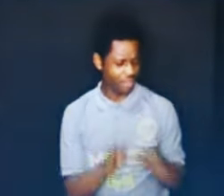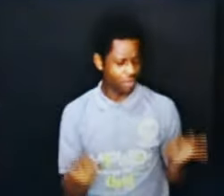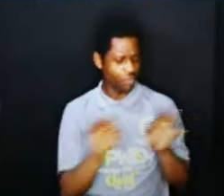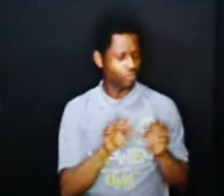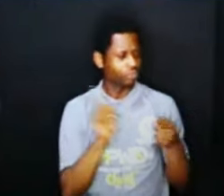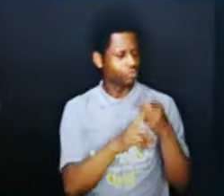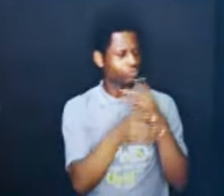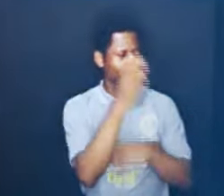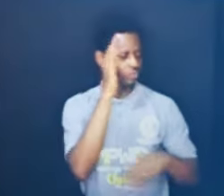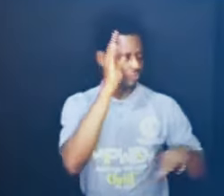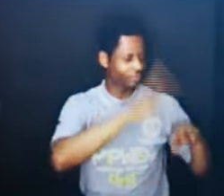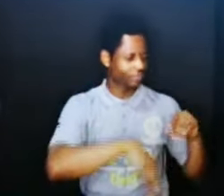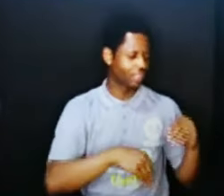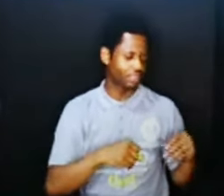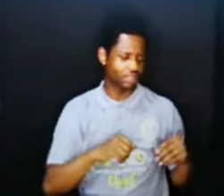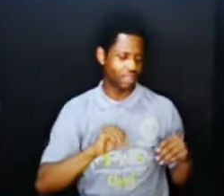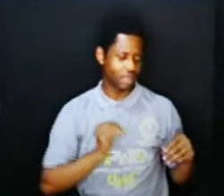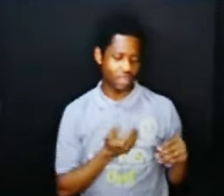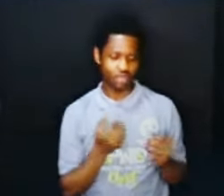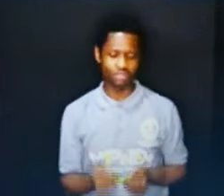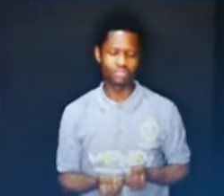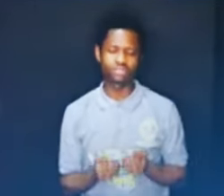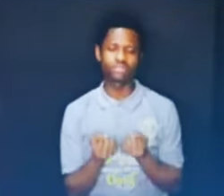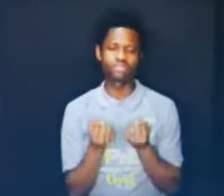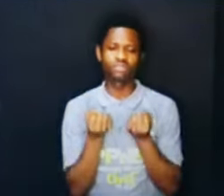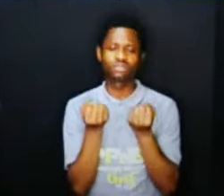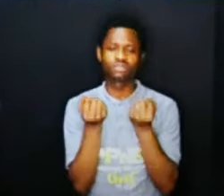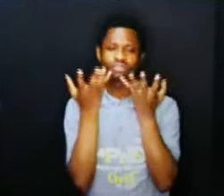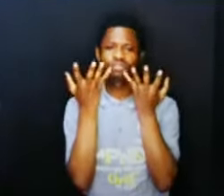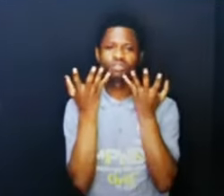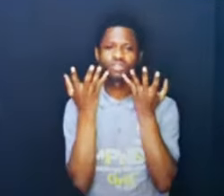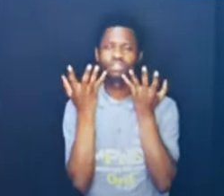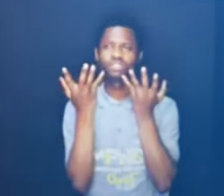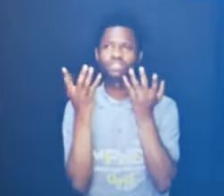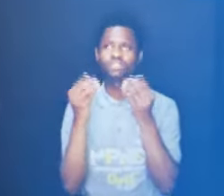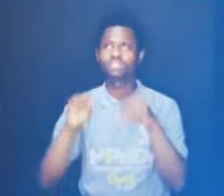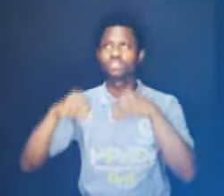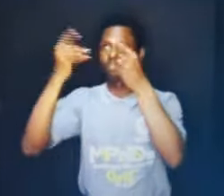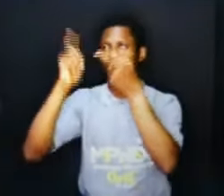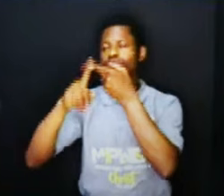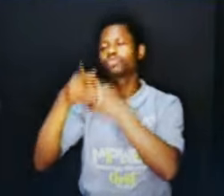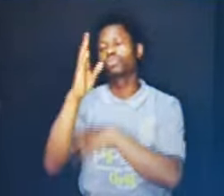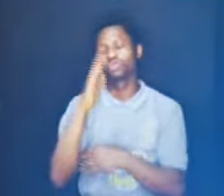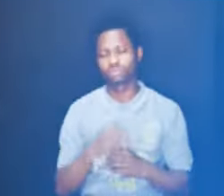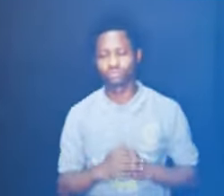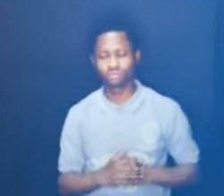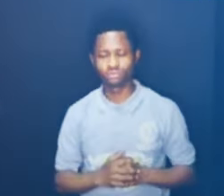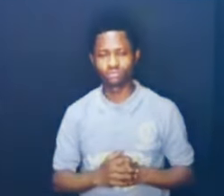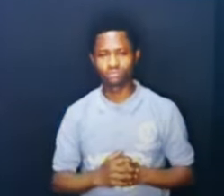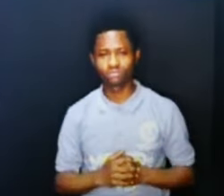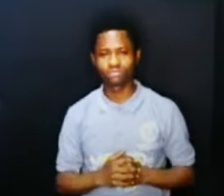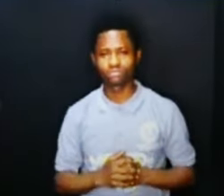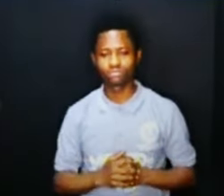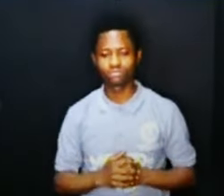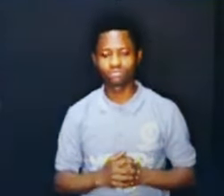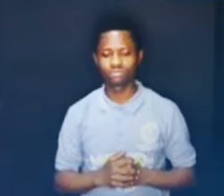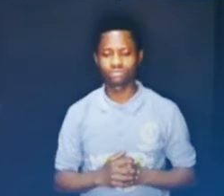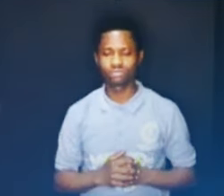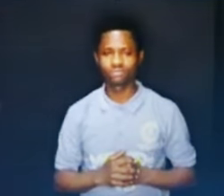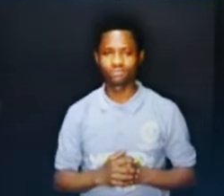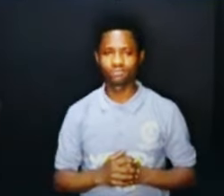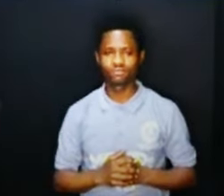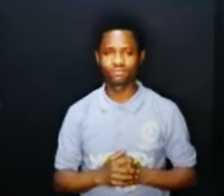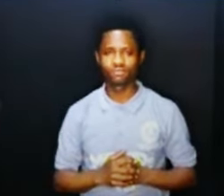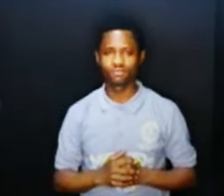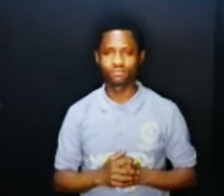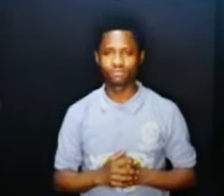to God than the sacrifices we give. Na enumu no yakoma ni gina bre no ehia nyankopon e chain ye wo yensem a ye de bre no